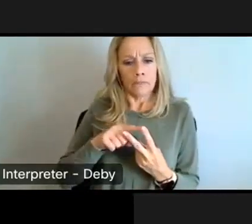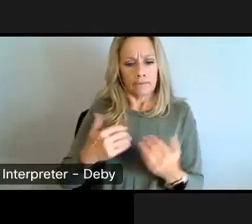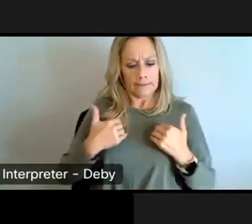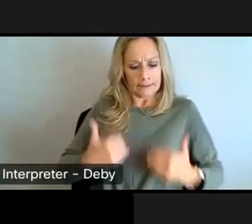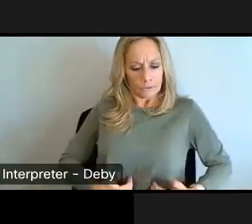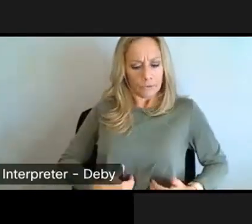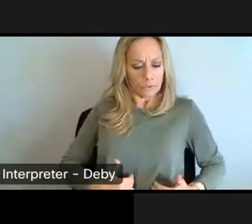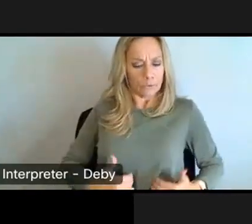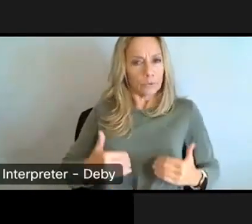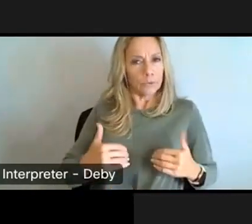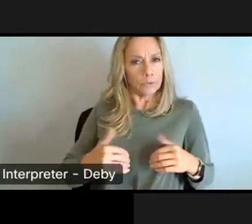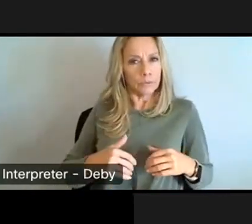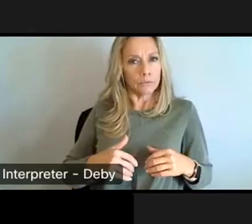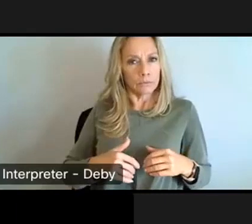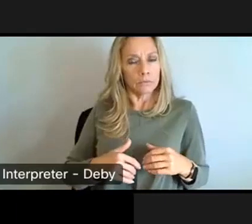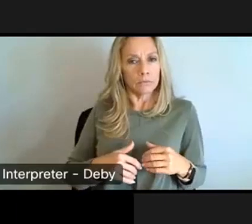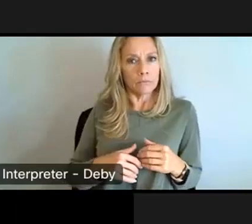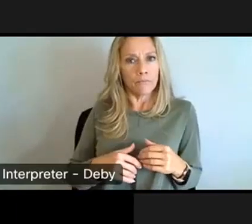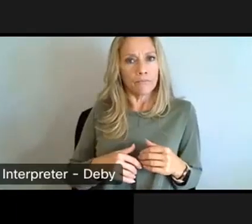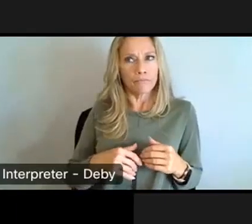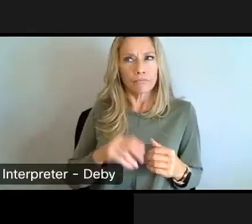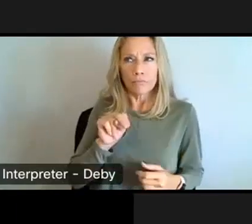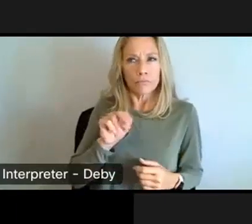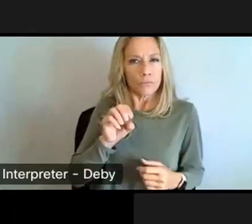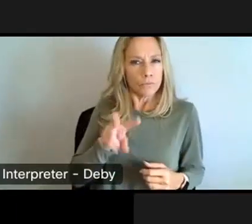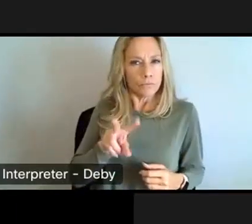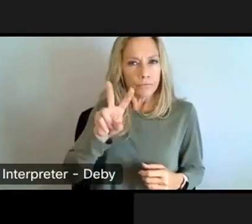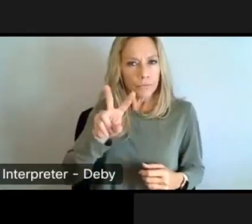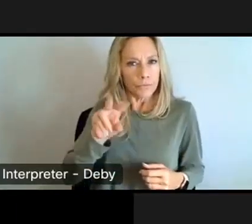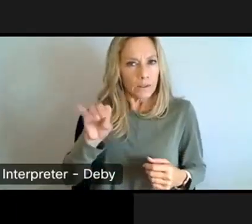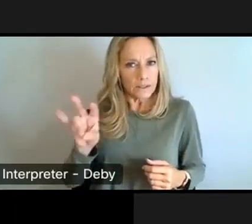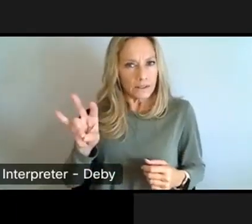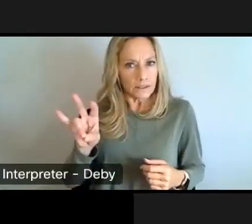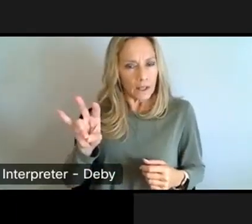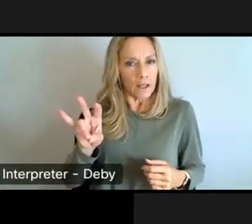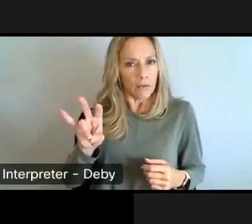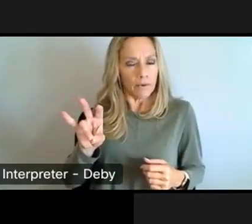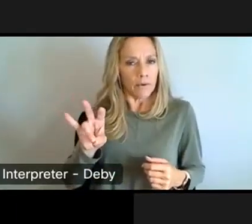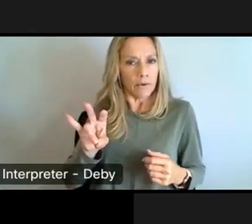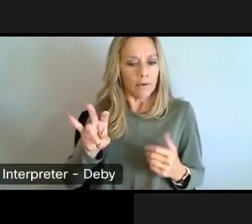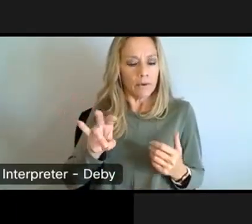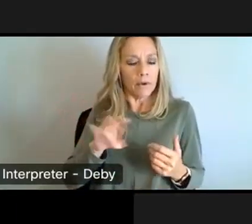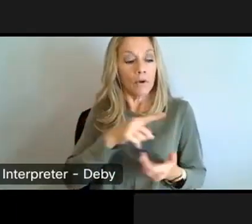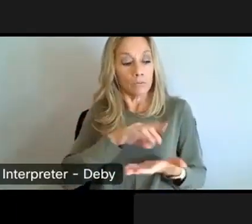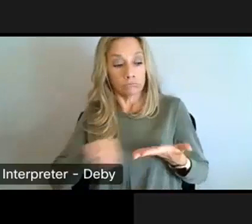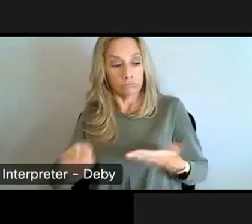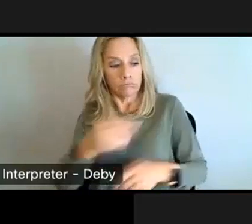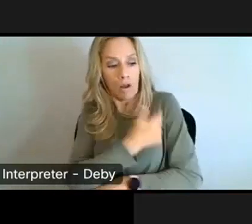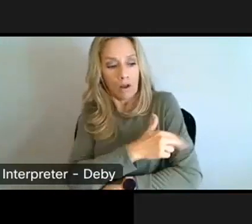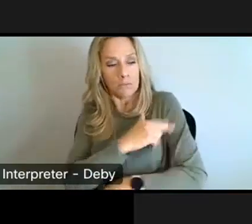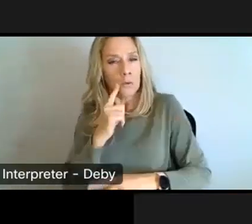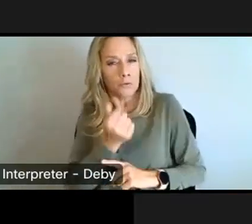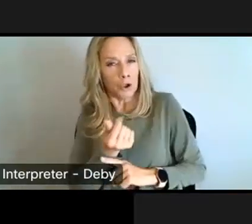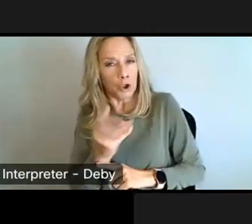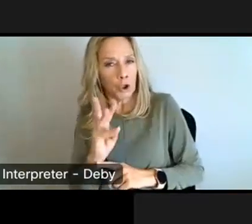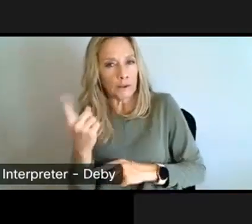level. So I had the chance in November 2007 to be released from the hospital for a few days to